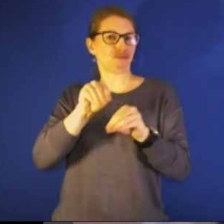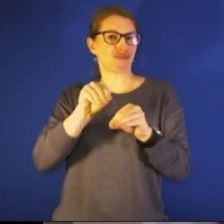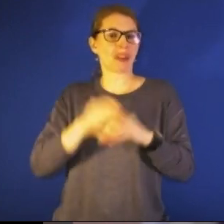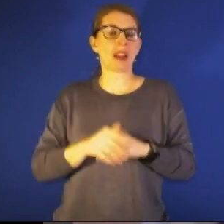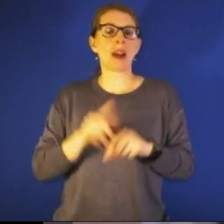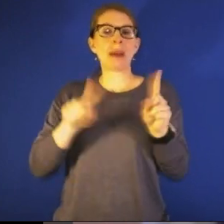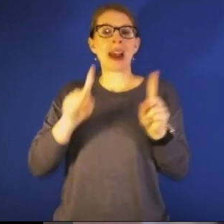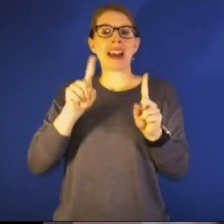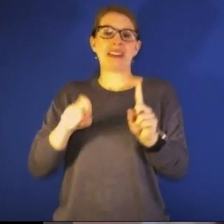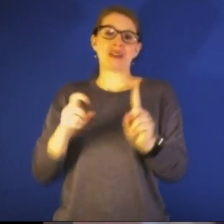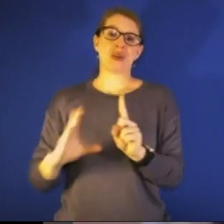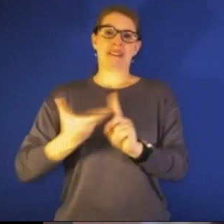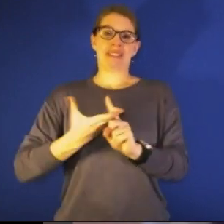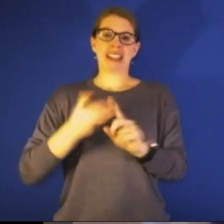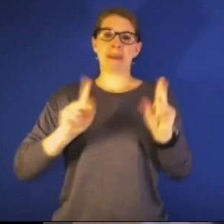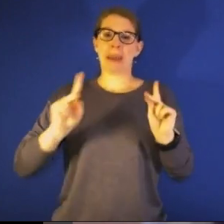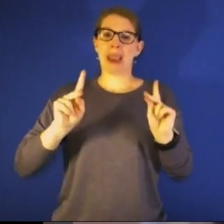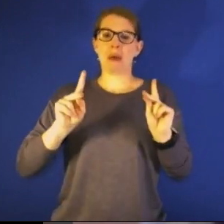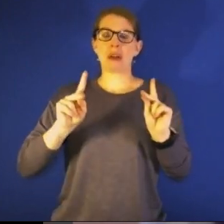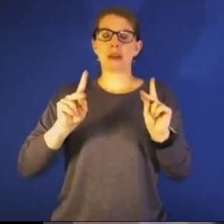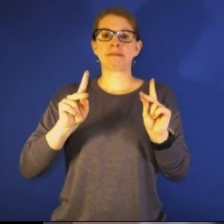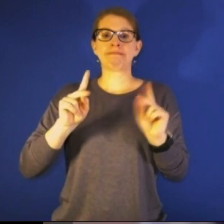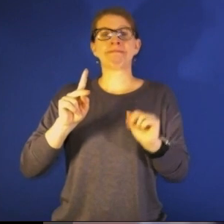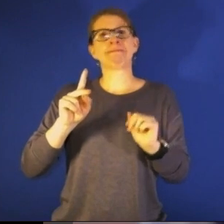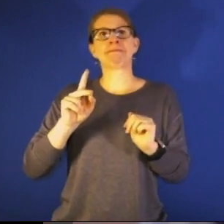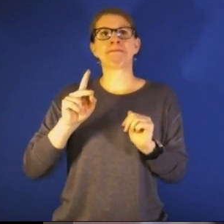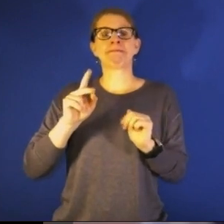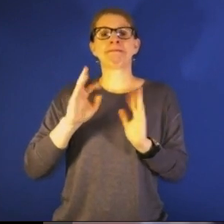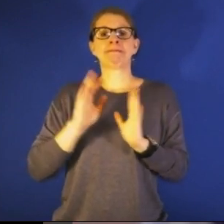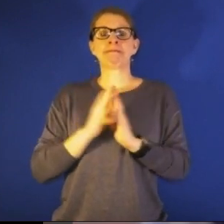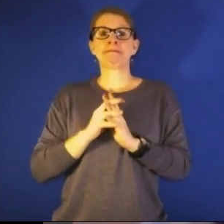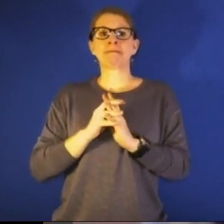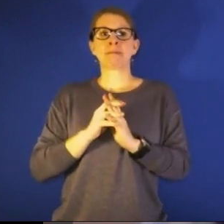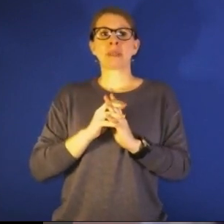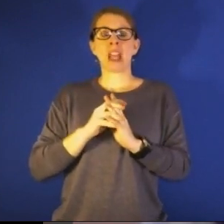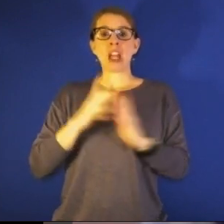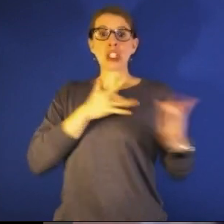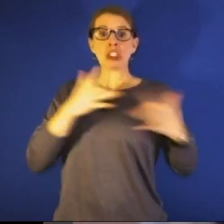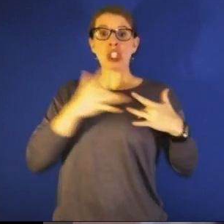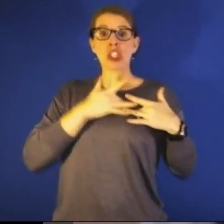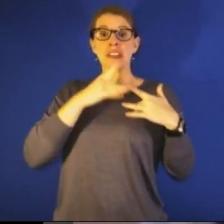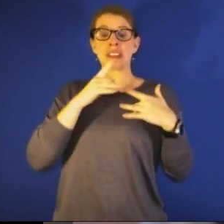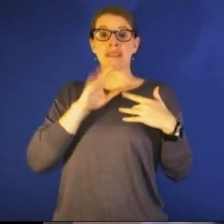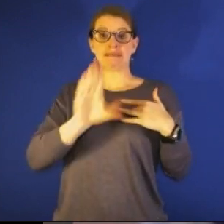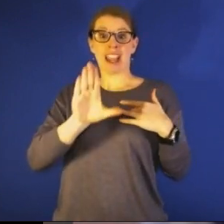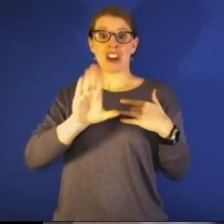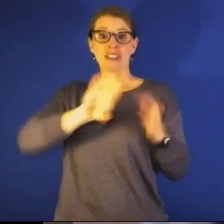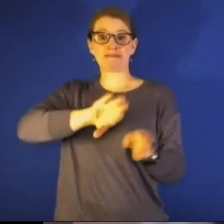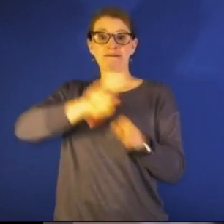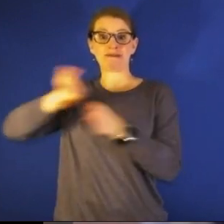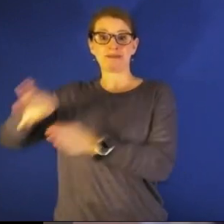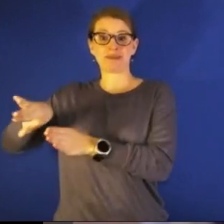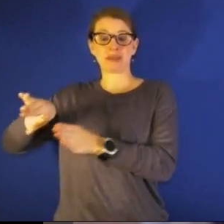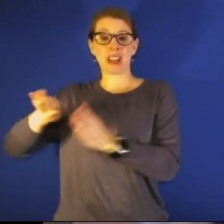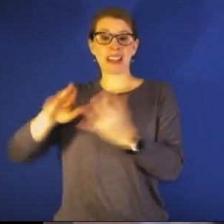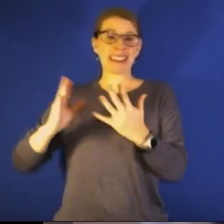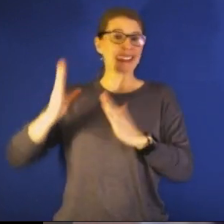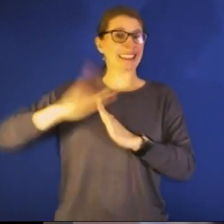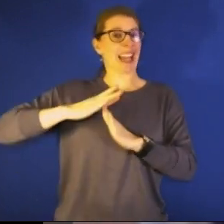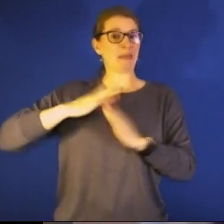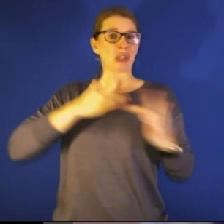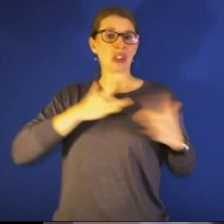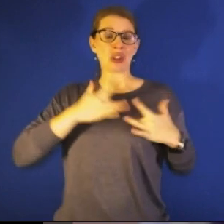convince people to put aside other concerns and have our primary concern